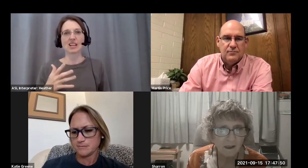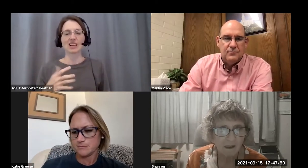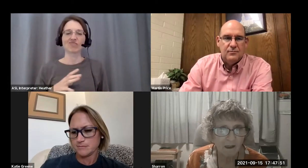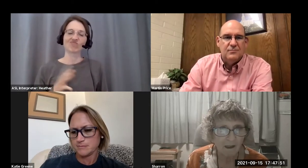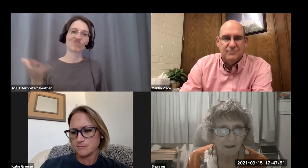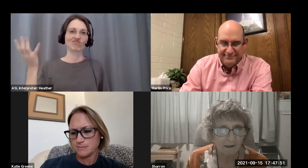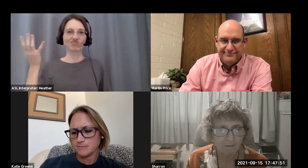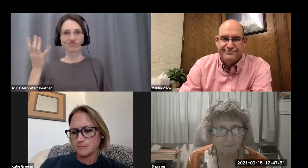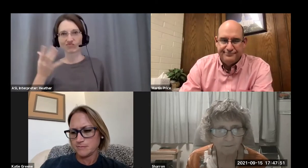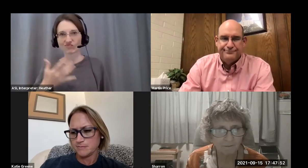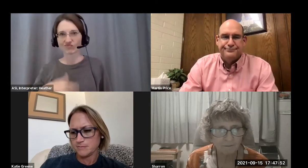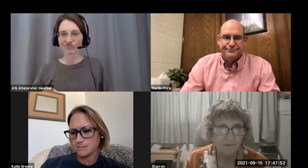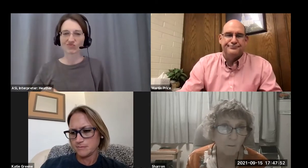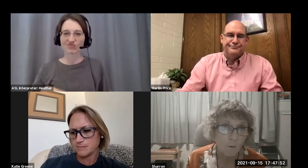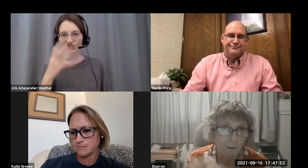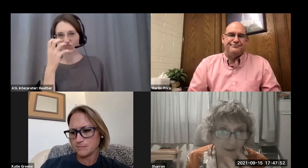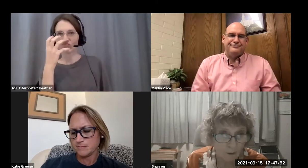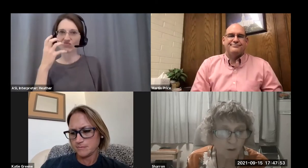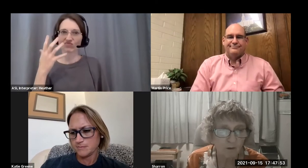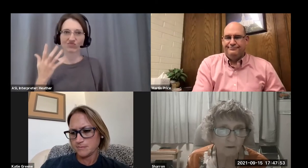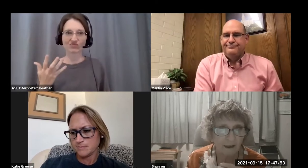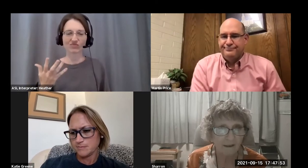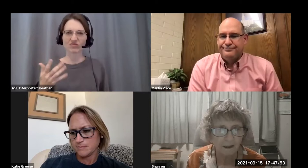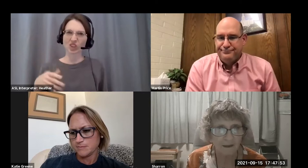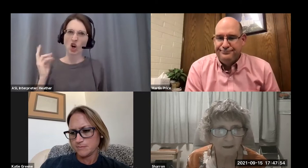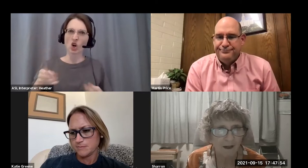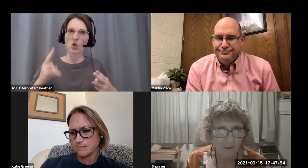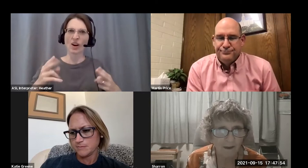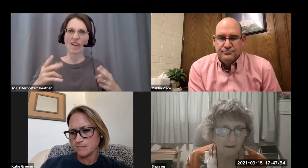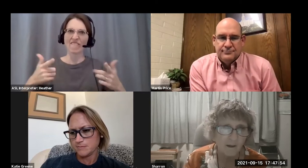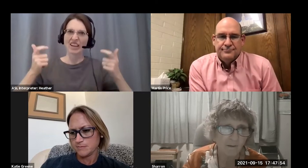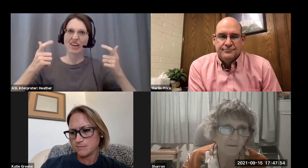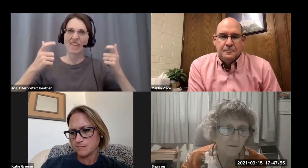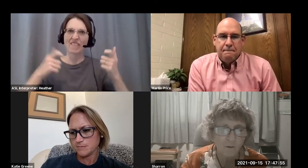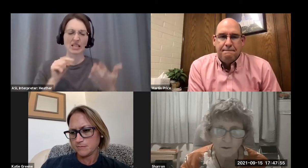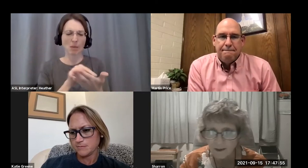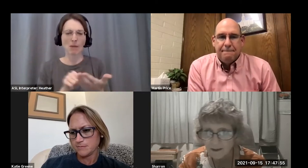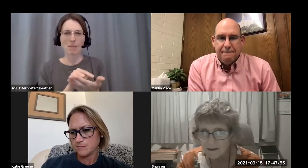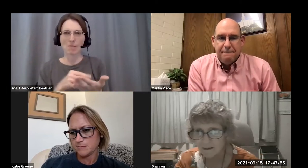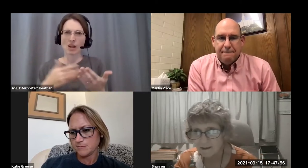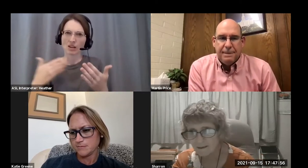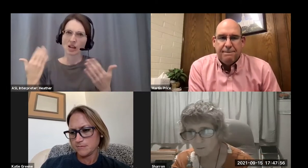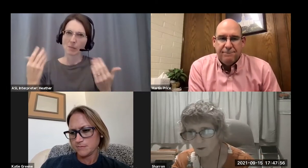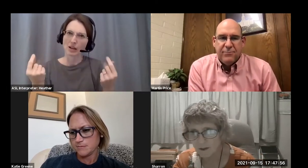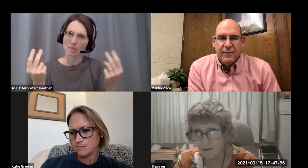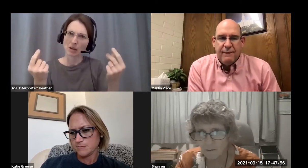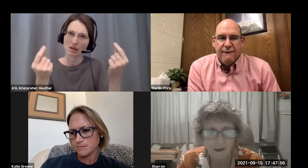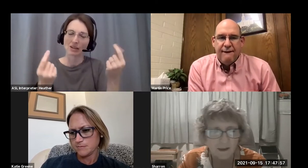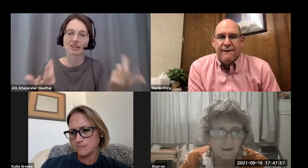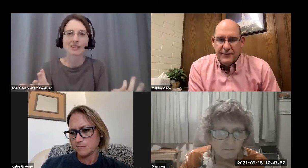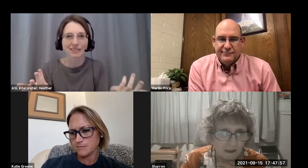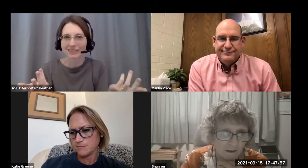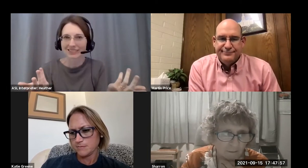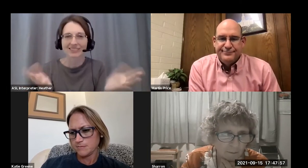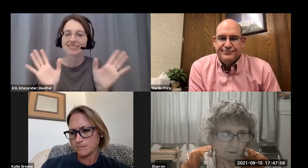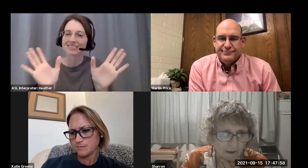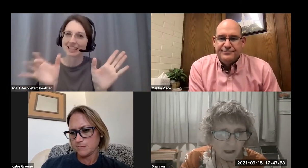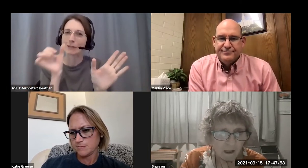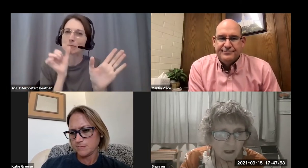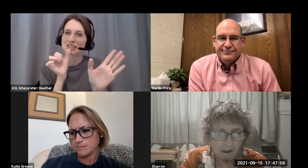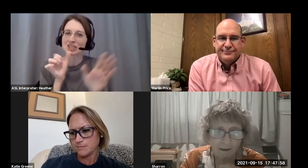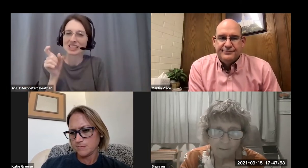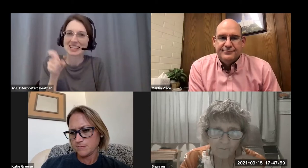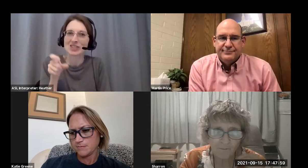because they want me to hurry in typing it on my phone. And it just doesn't work that way sometimes.